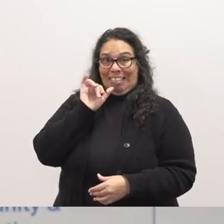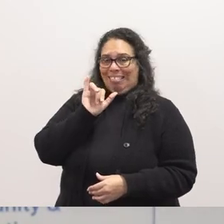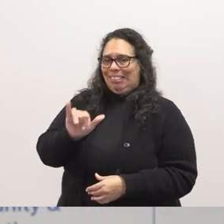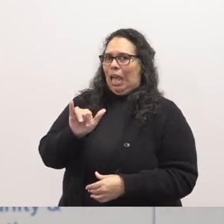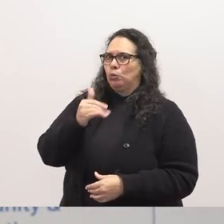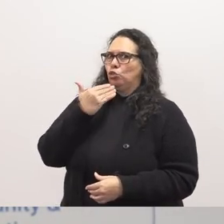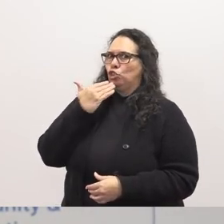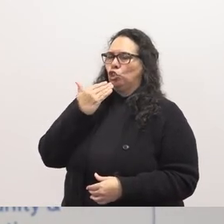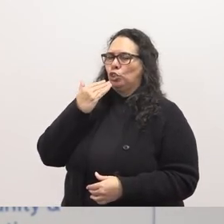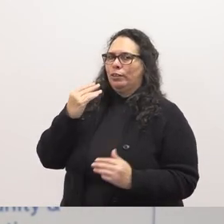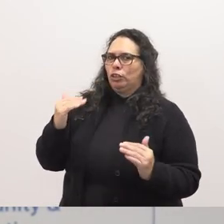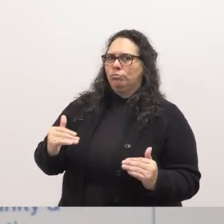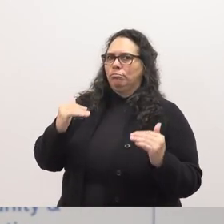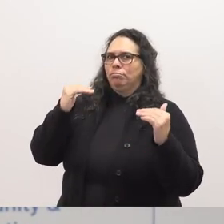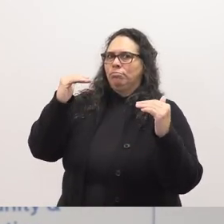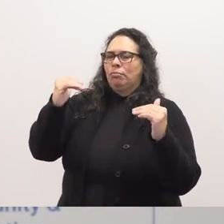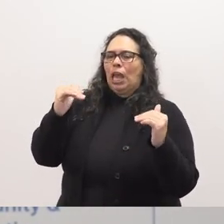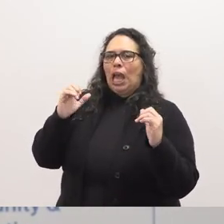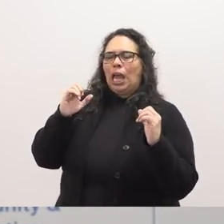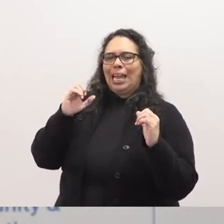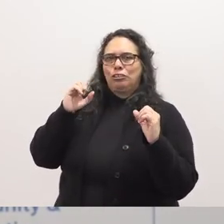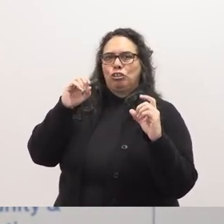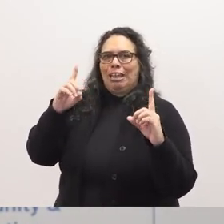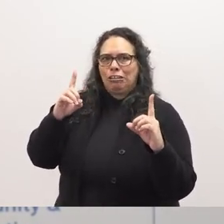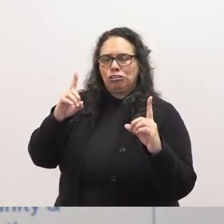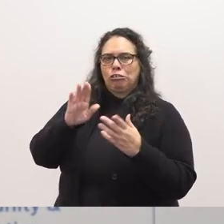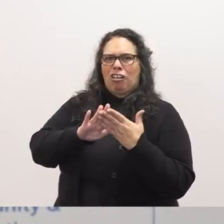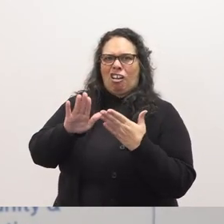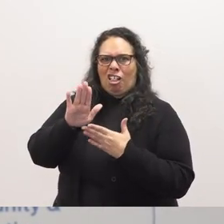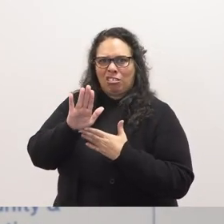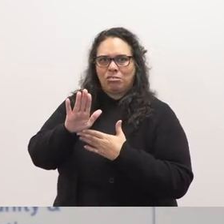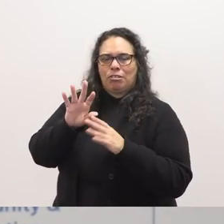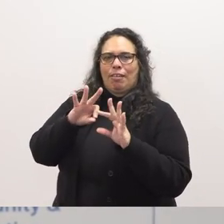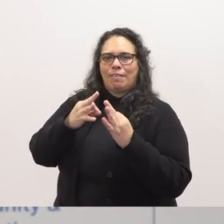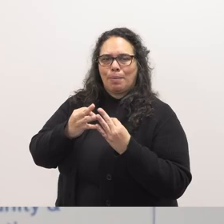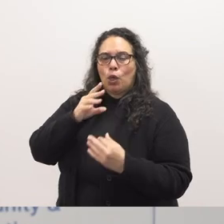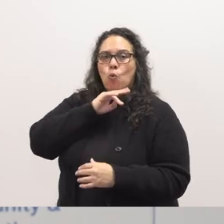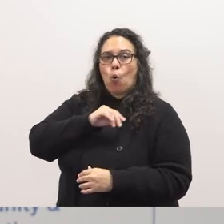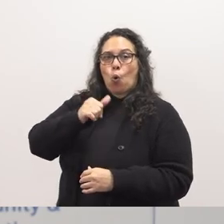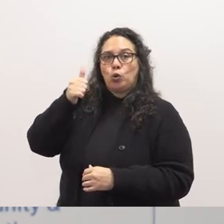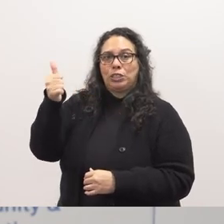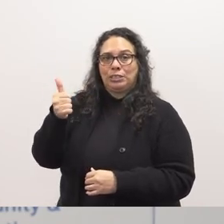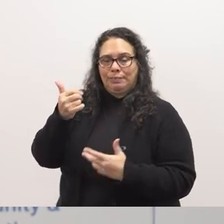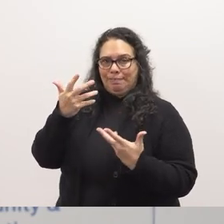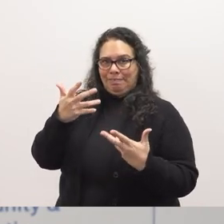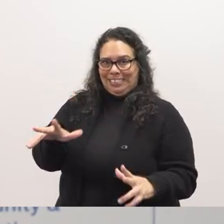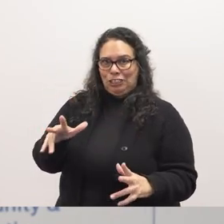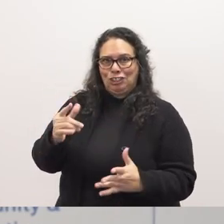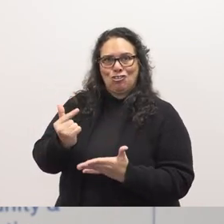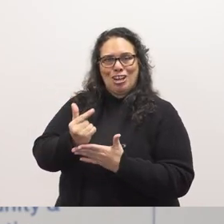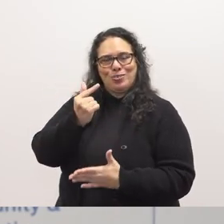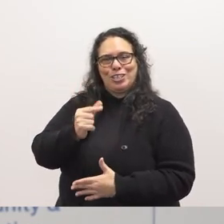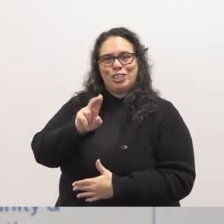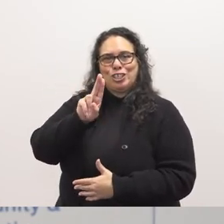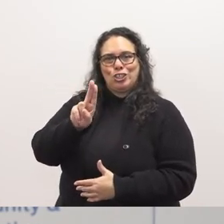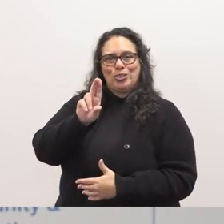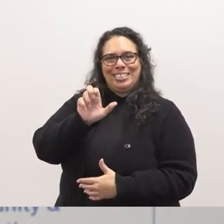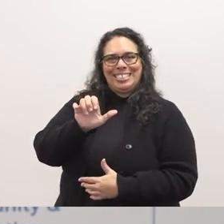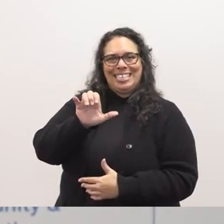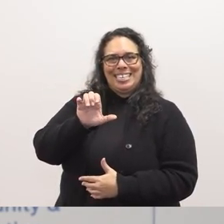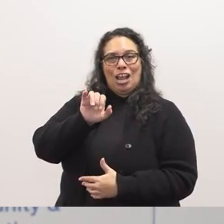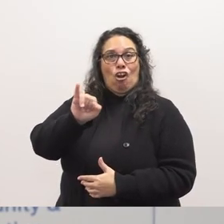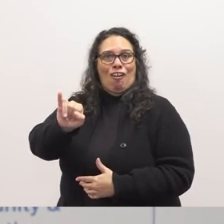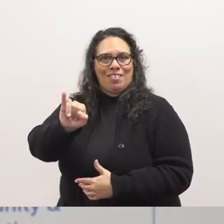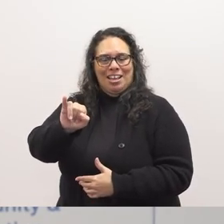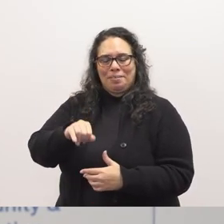in their family. The oldest daughter graduated from UC Irvine, and the